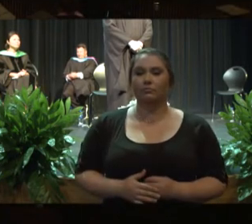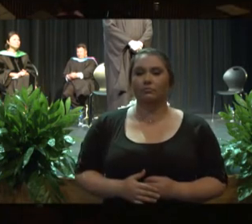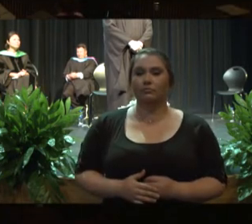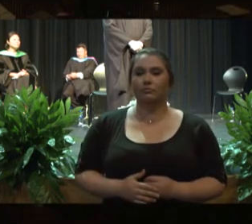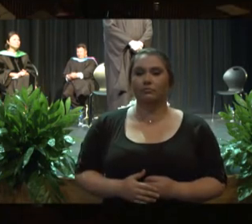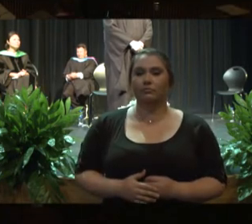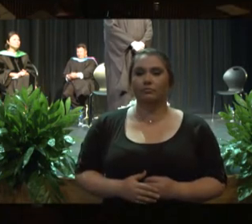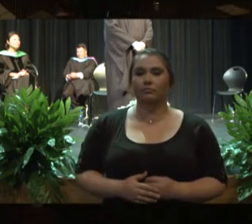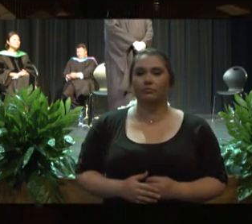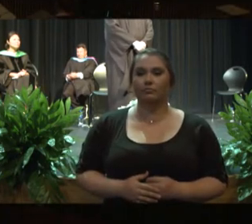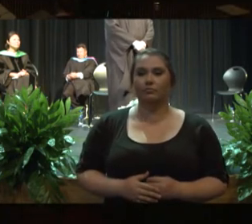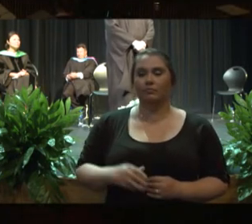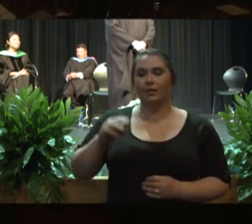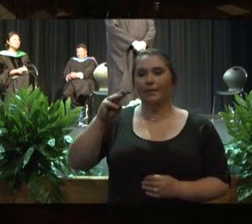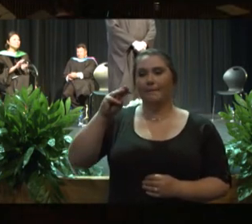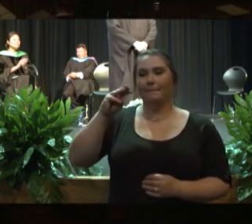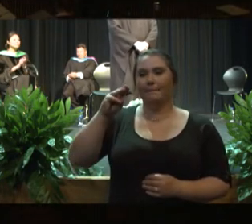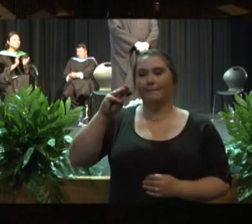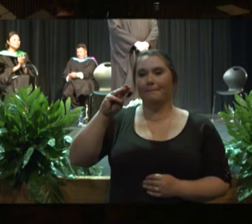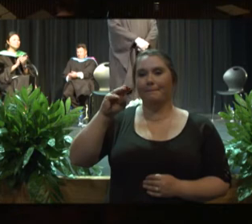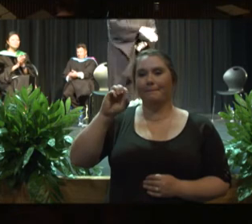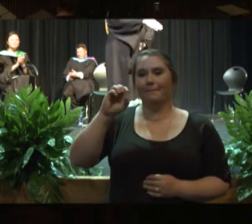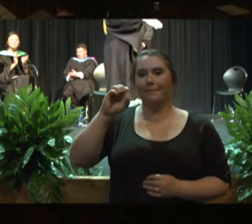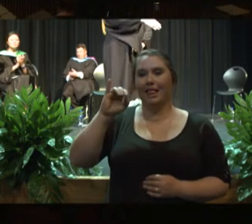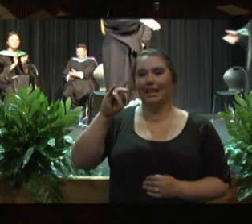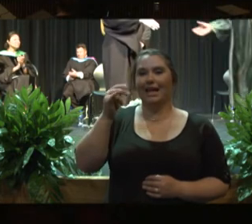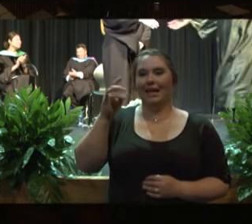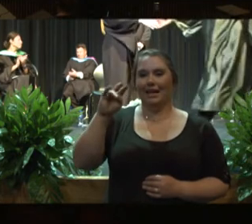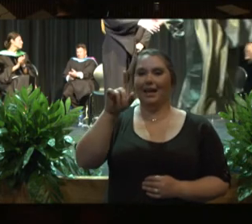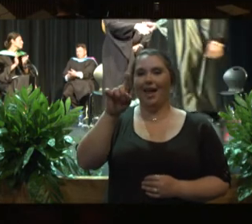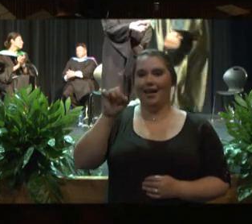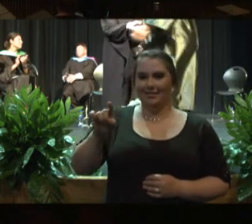Juliana Alyssa Melendez.